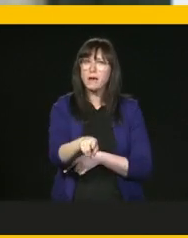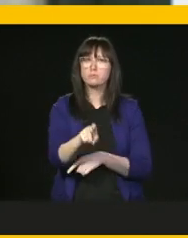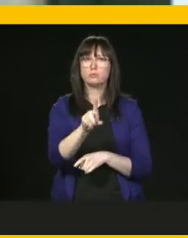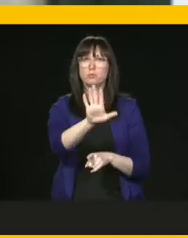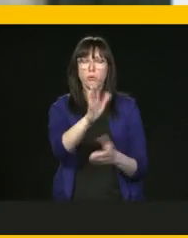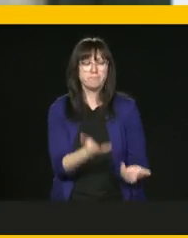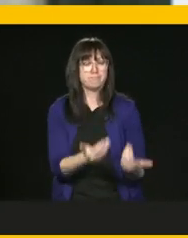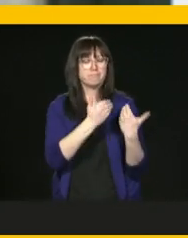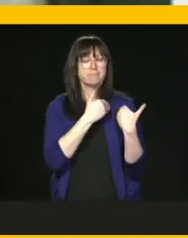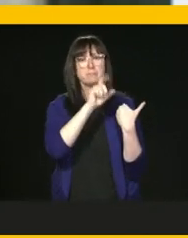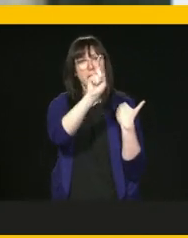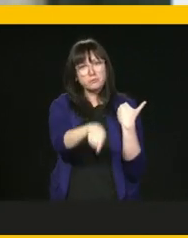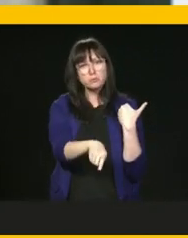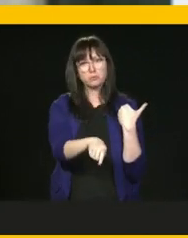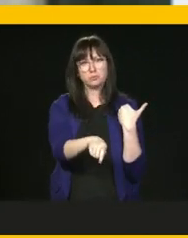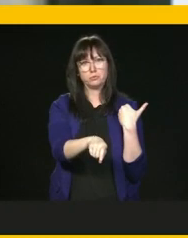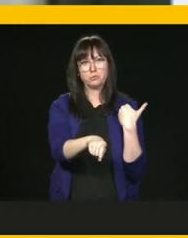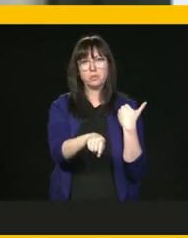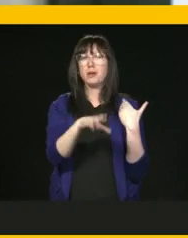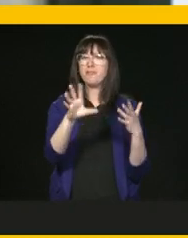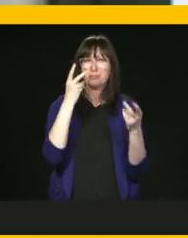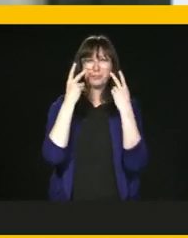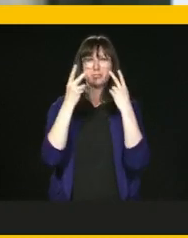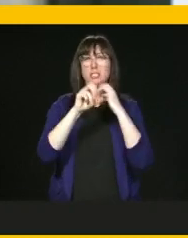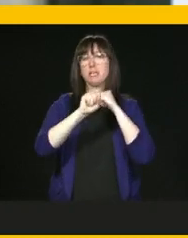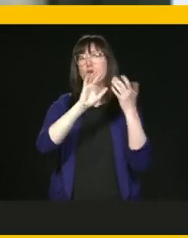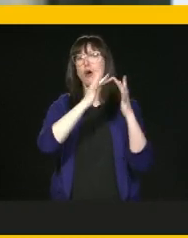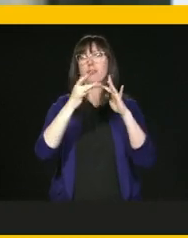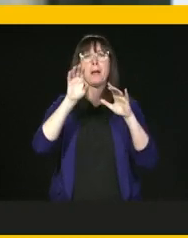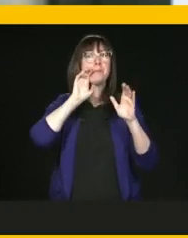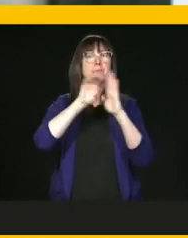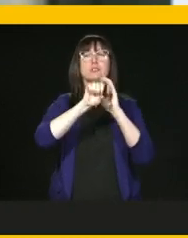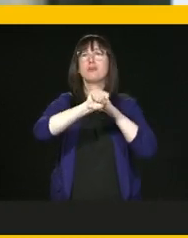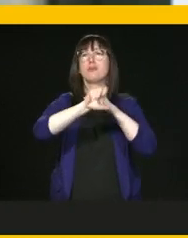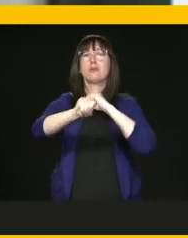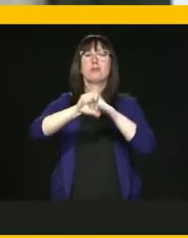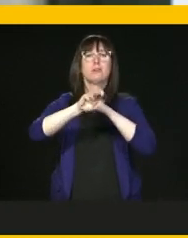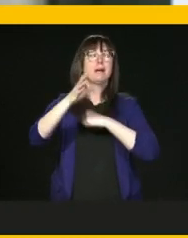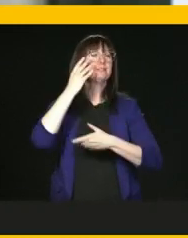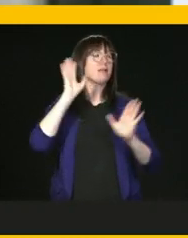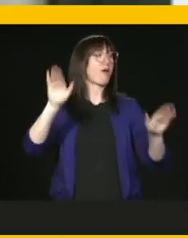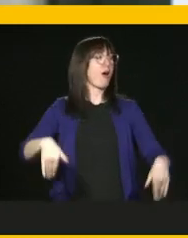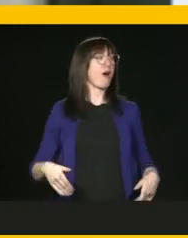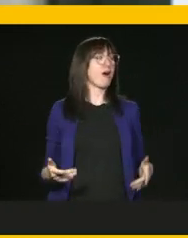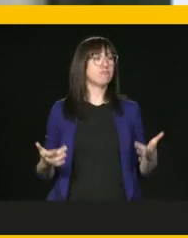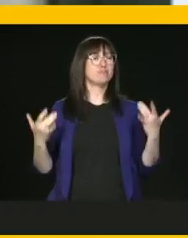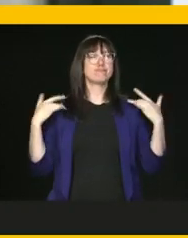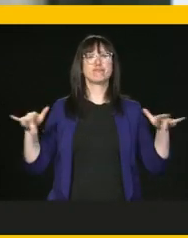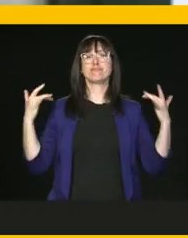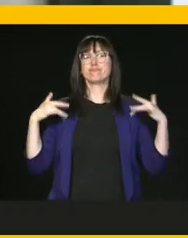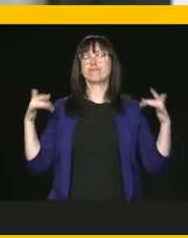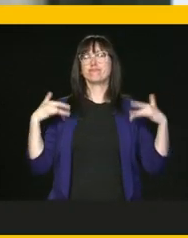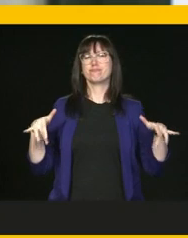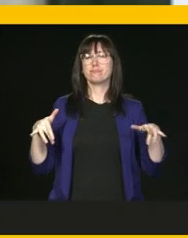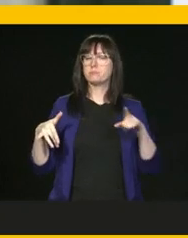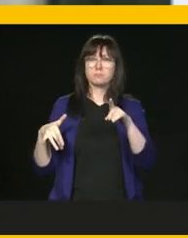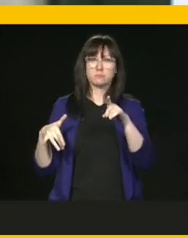part. We've all seen the pictures online of people who seem to think they're invincible. Well, you're